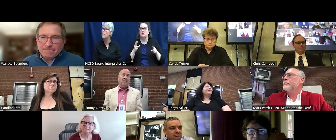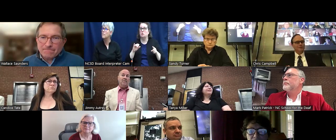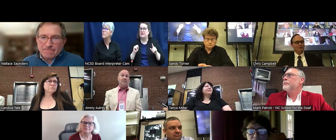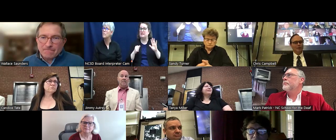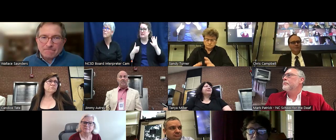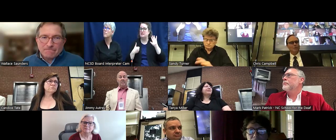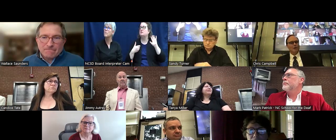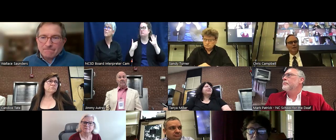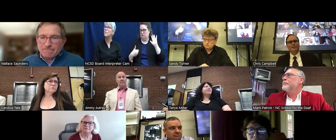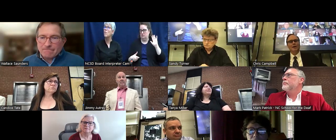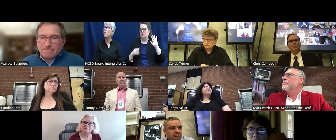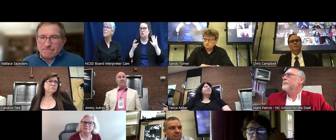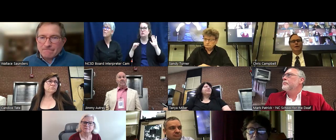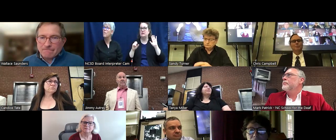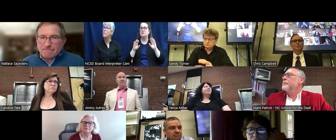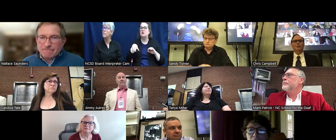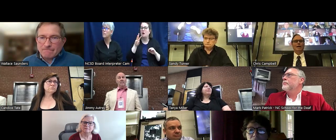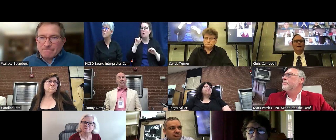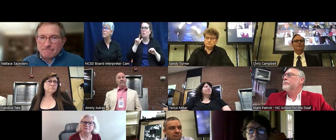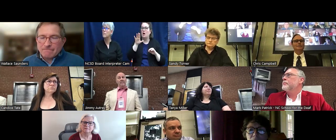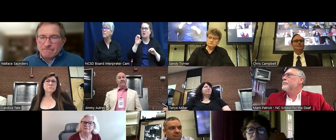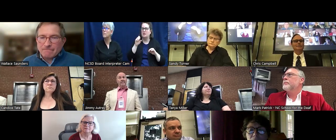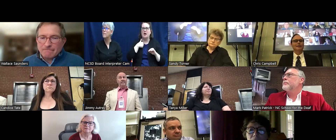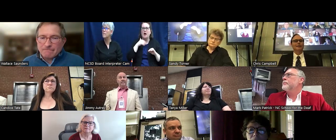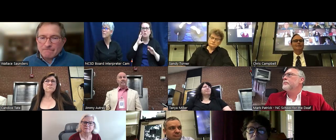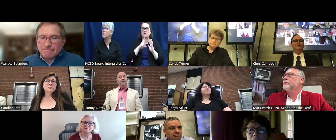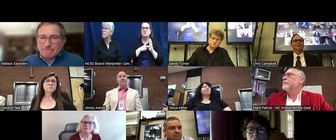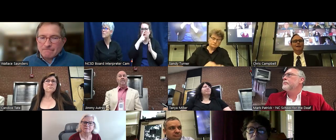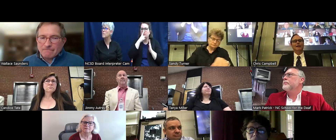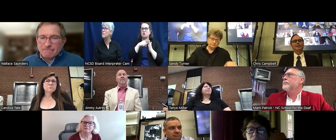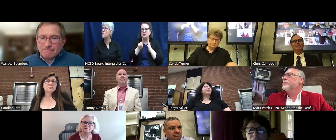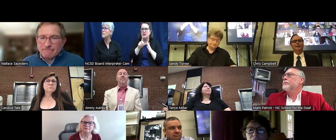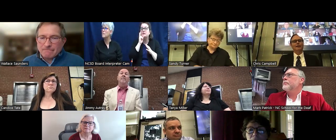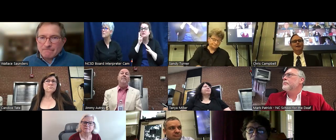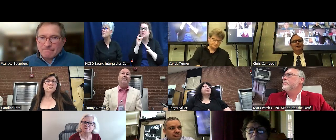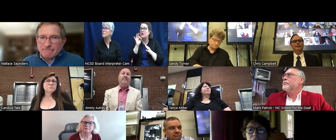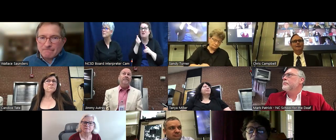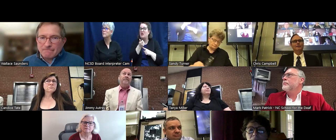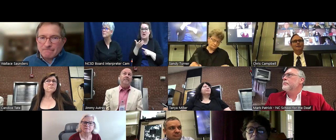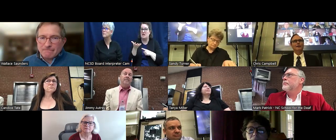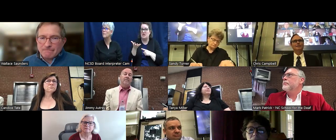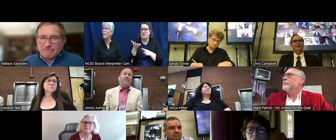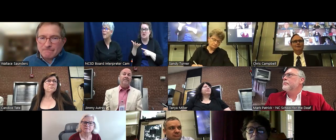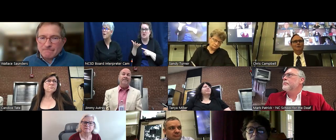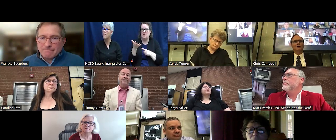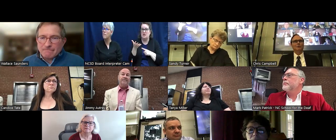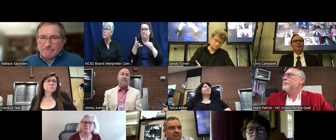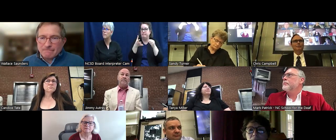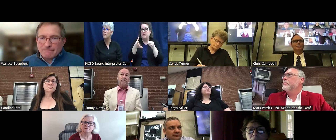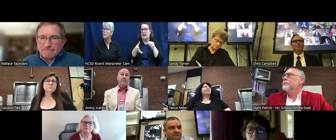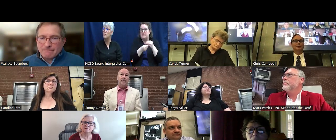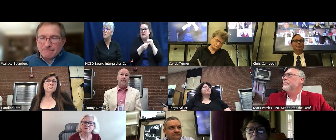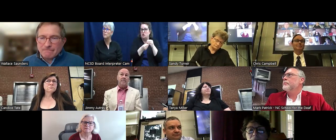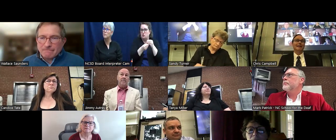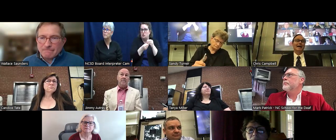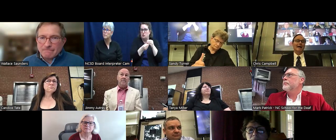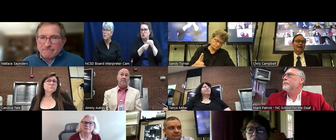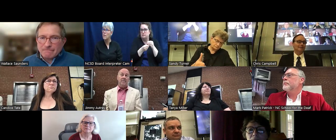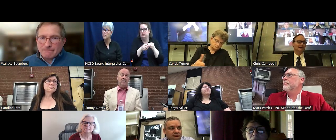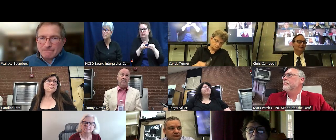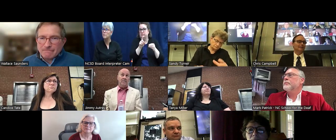This is Chris Wallace. I will double check to see if there's anything that additional that was supposed to